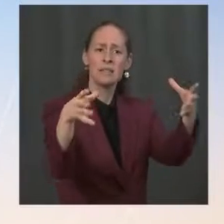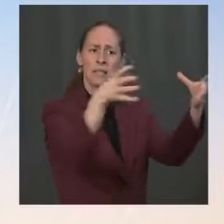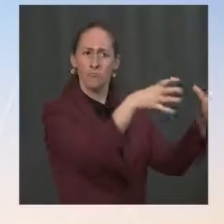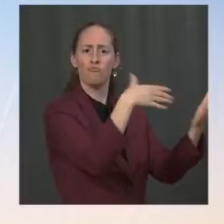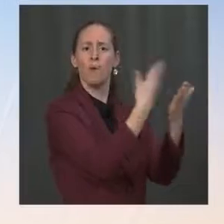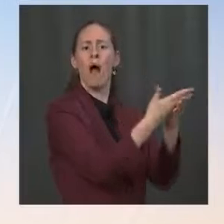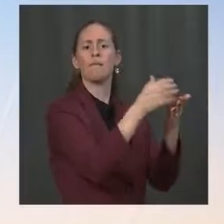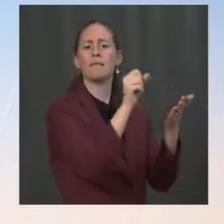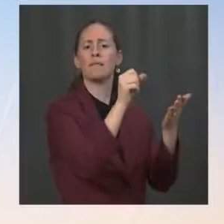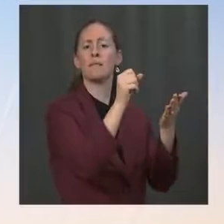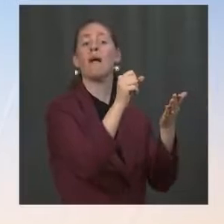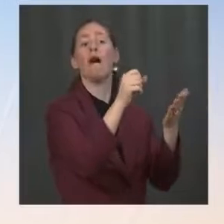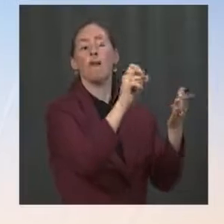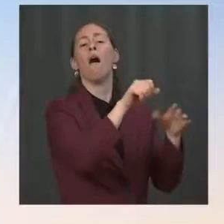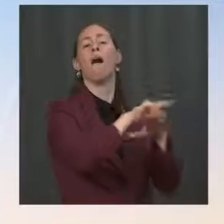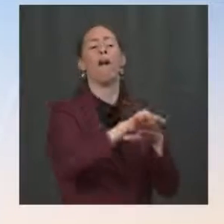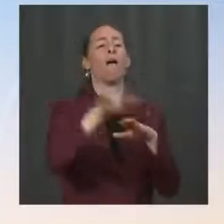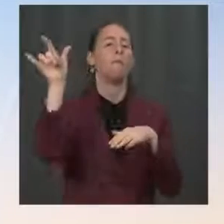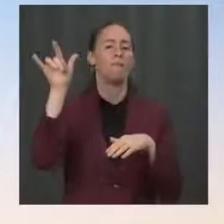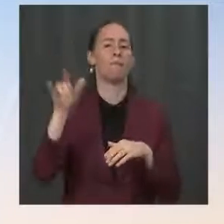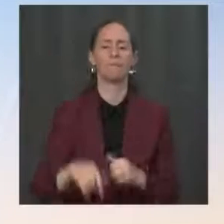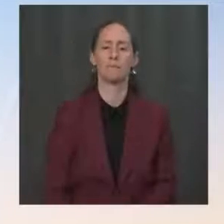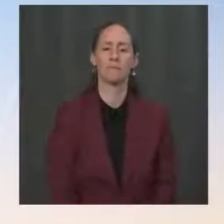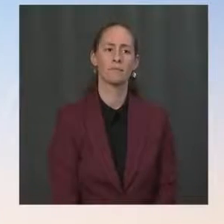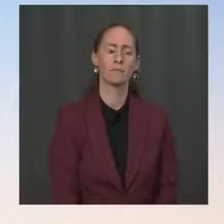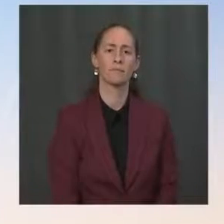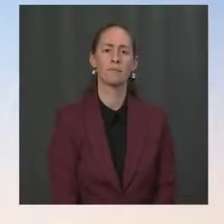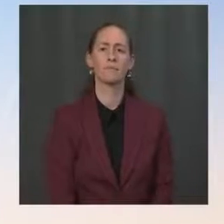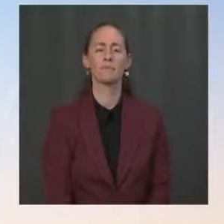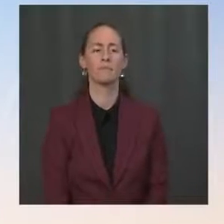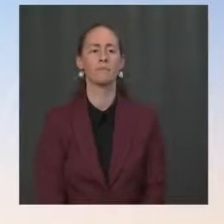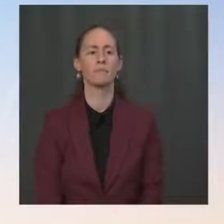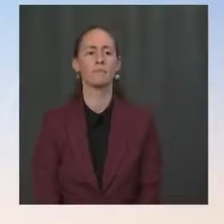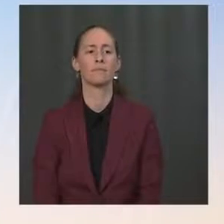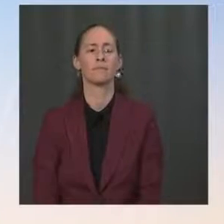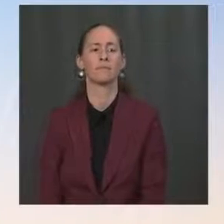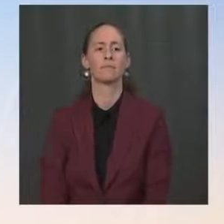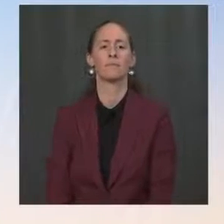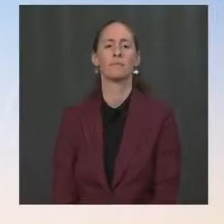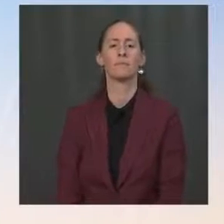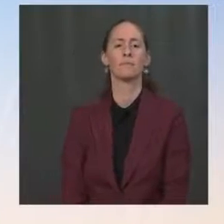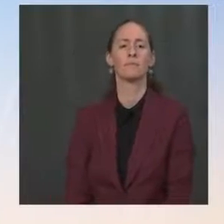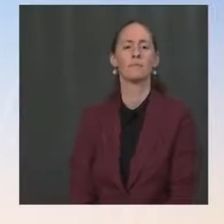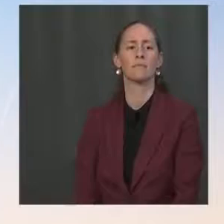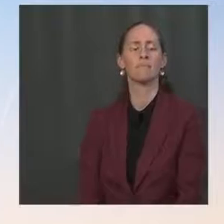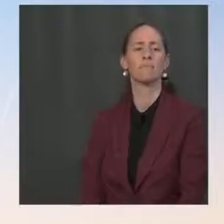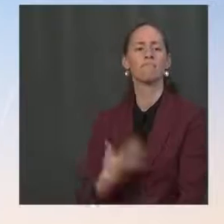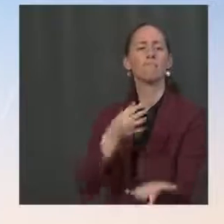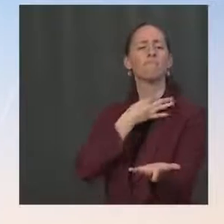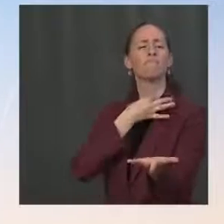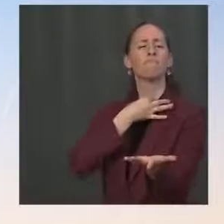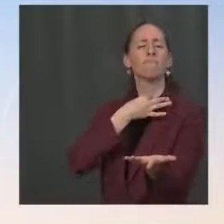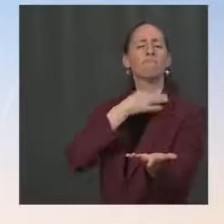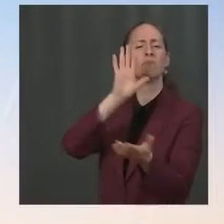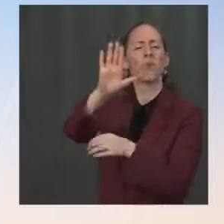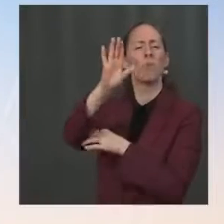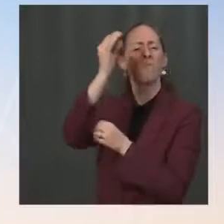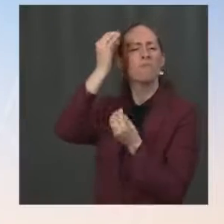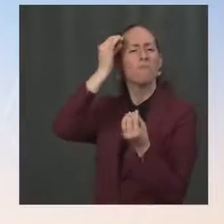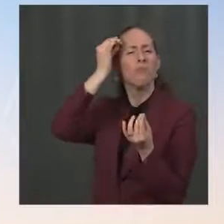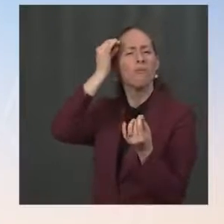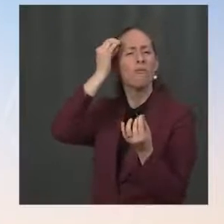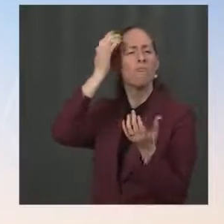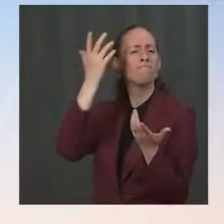at the appropriate time. Go ahead. Is it your opinion that the president has